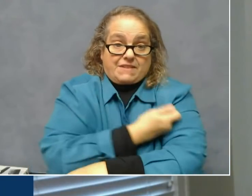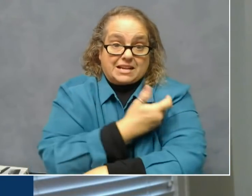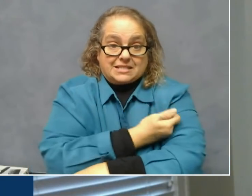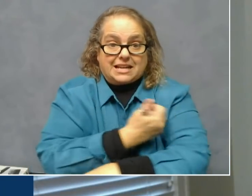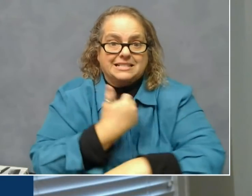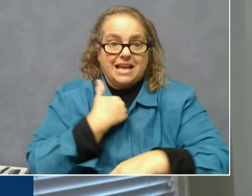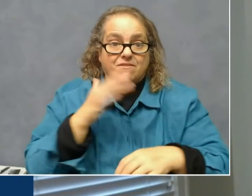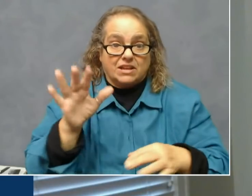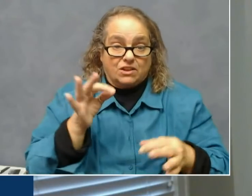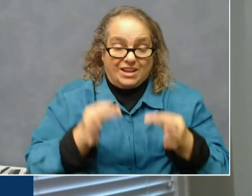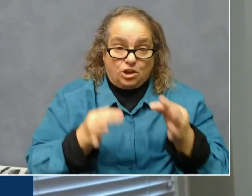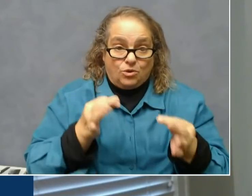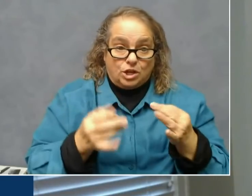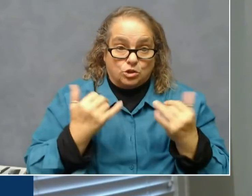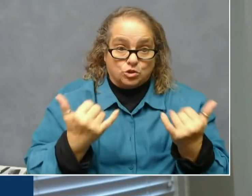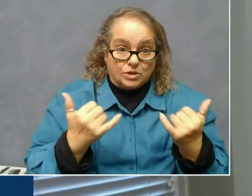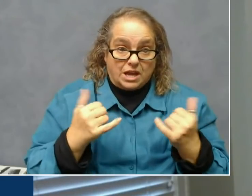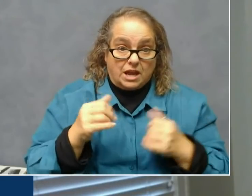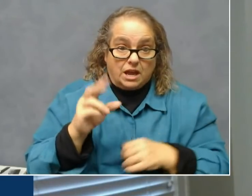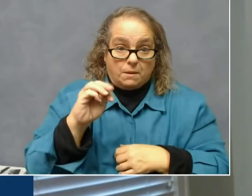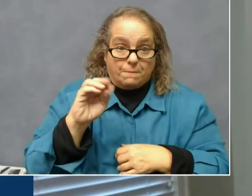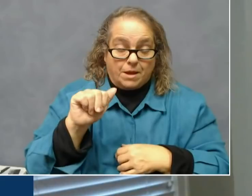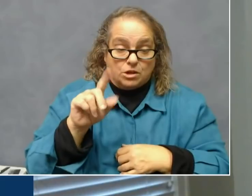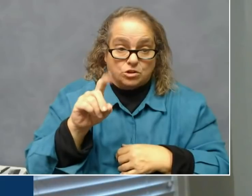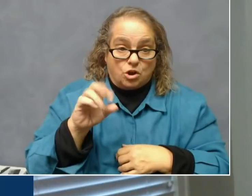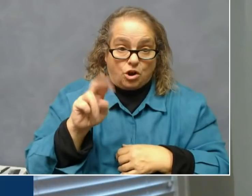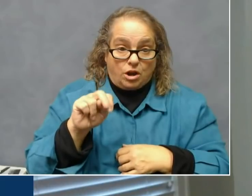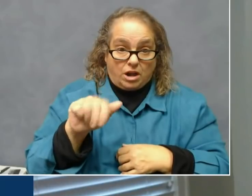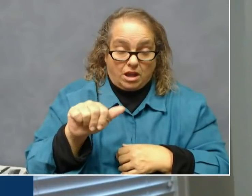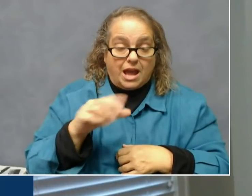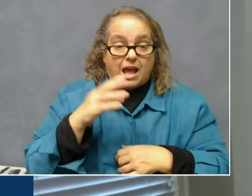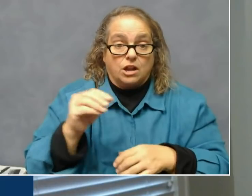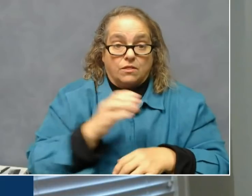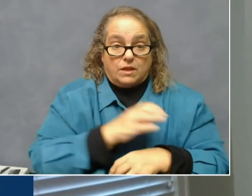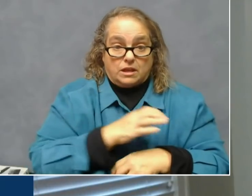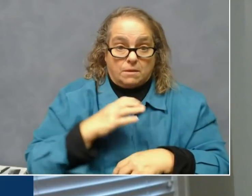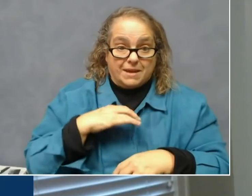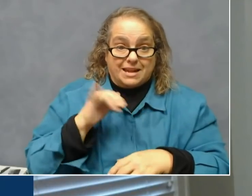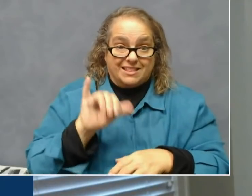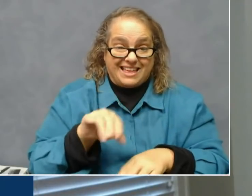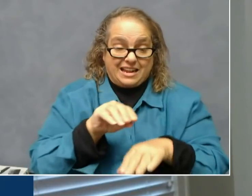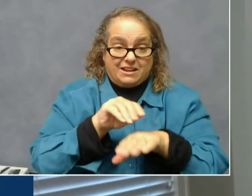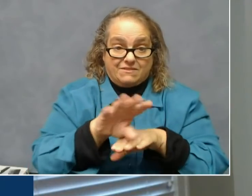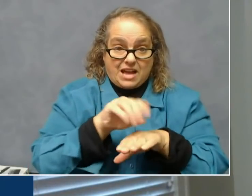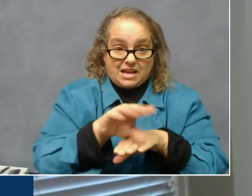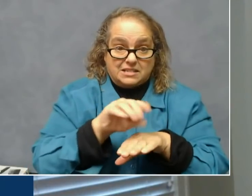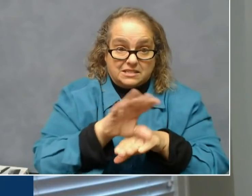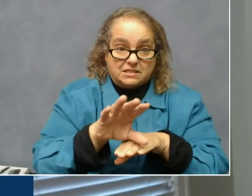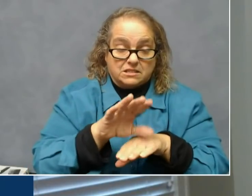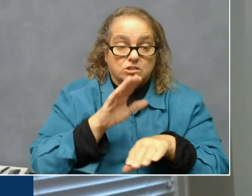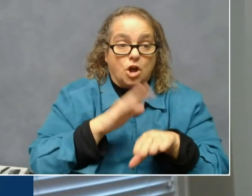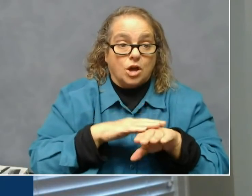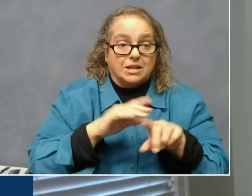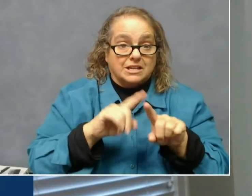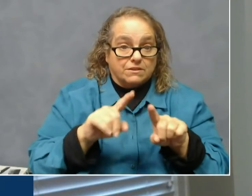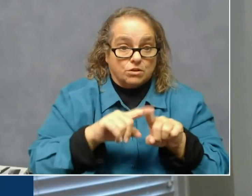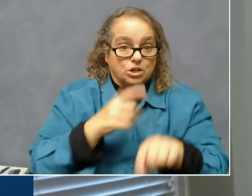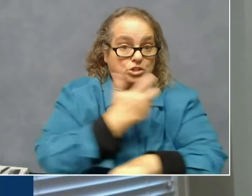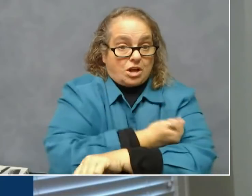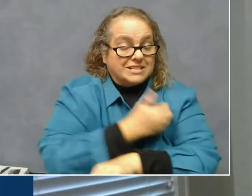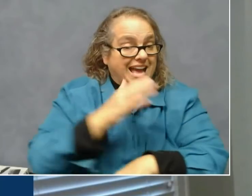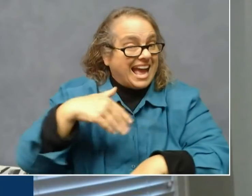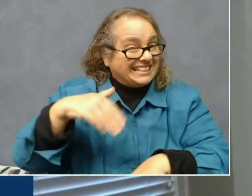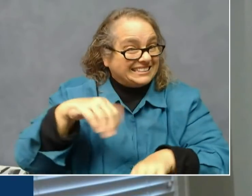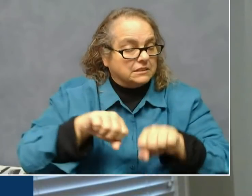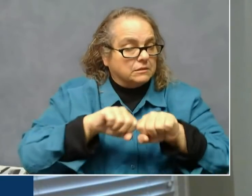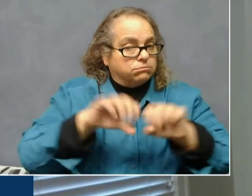and since the committee that advises, the Advisory Committee on Immunization Practices, has not yet issued